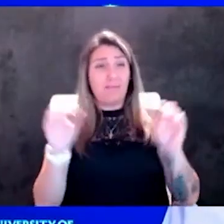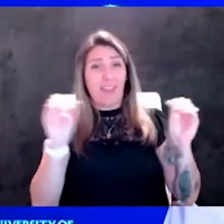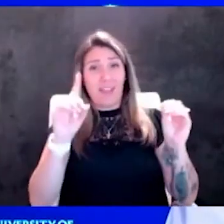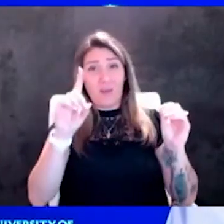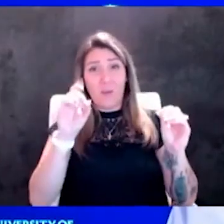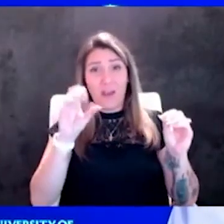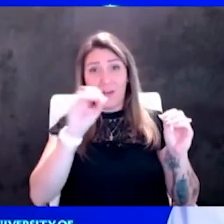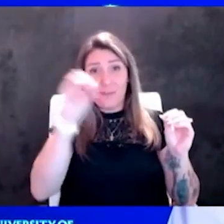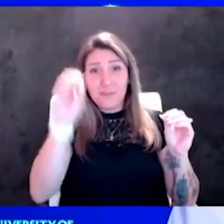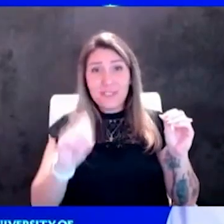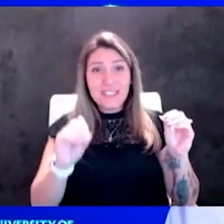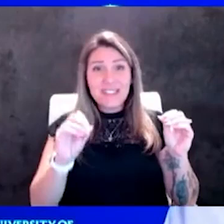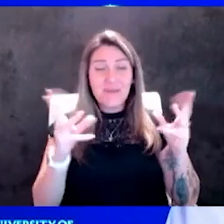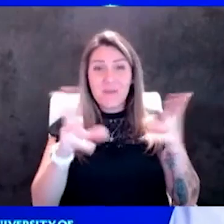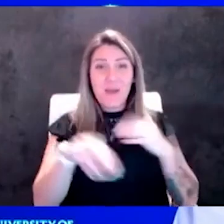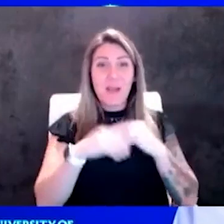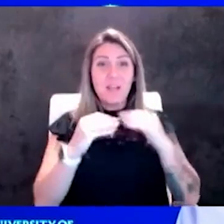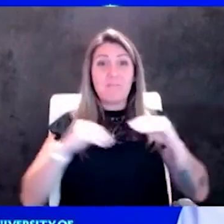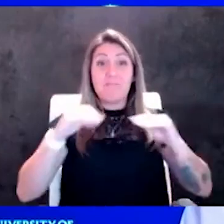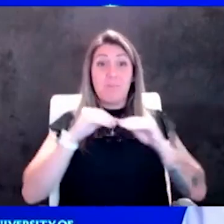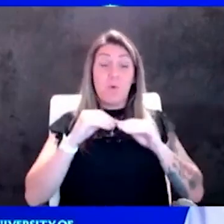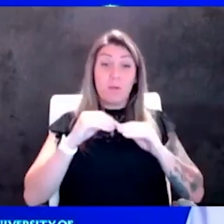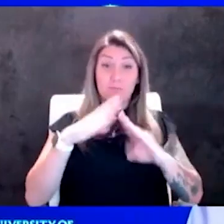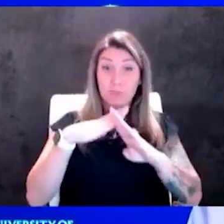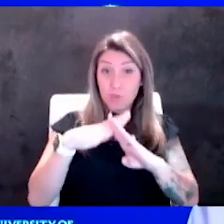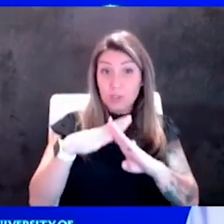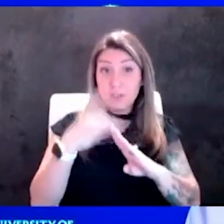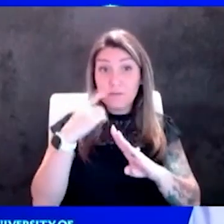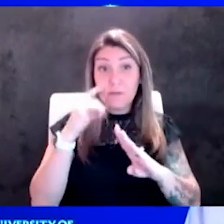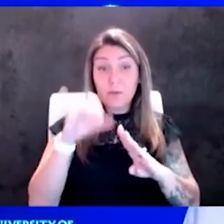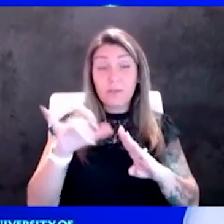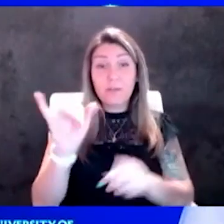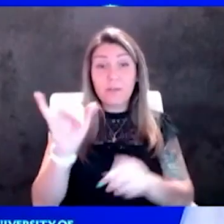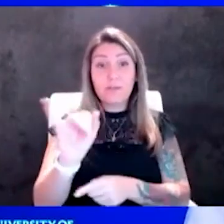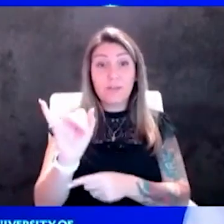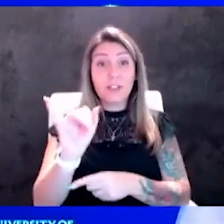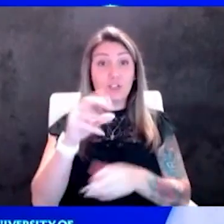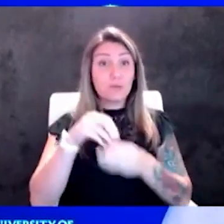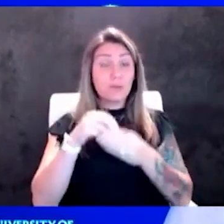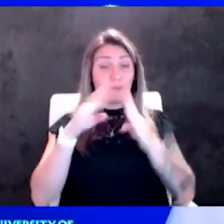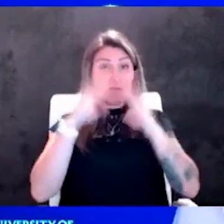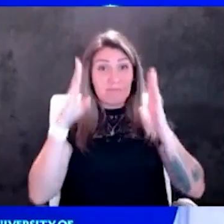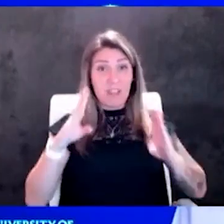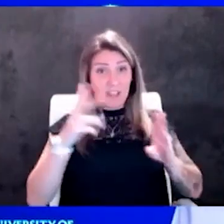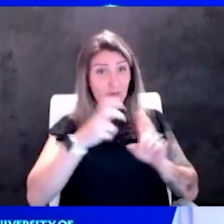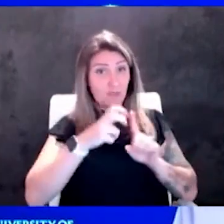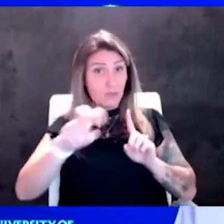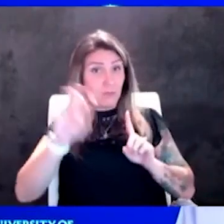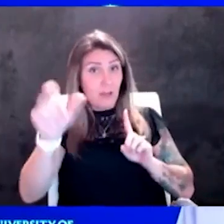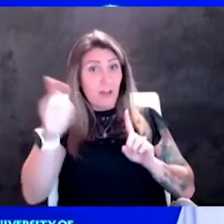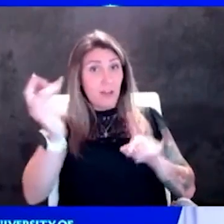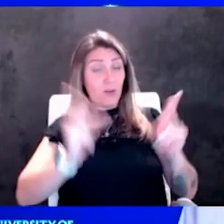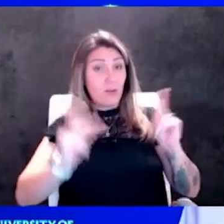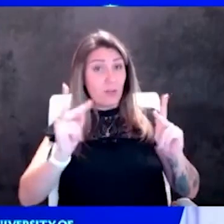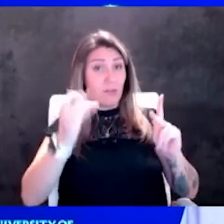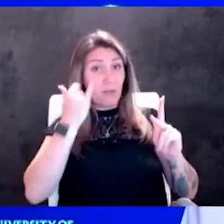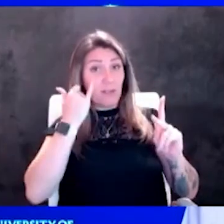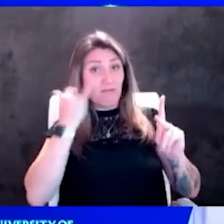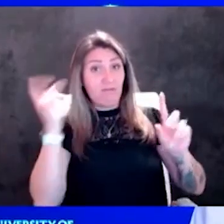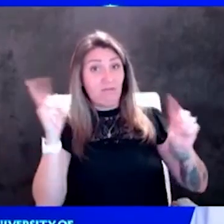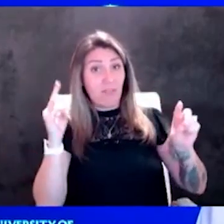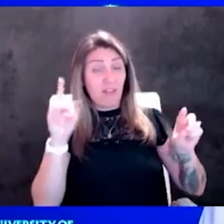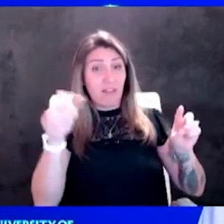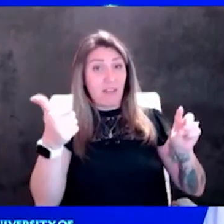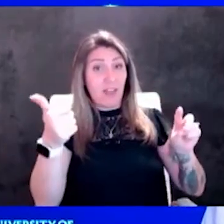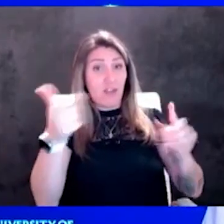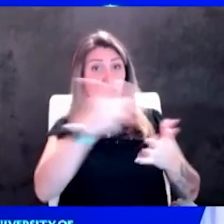more protection for getting that infection in the household and transmitting it to others if you go to that other gathering is